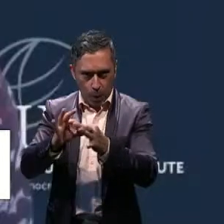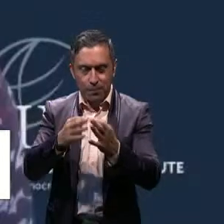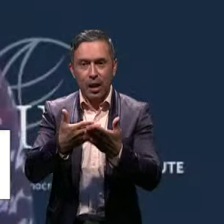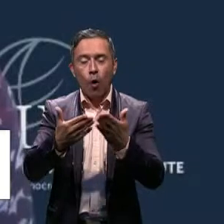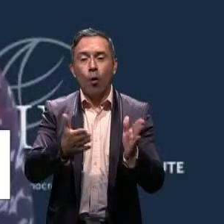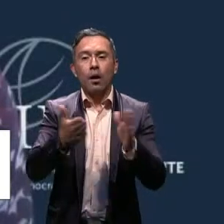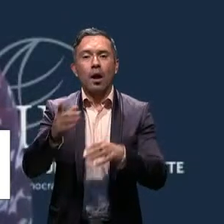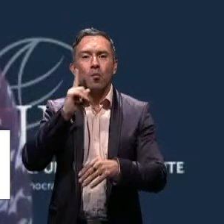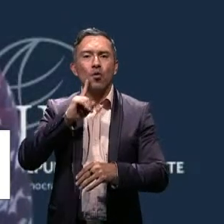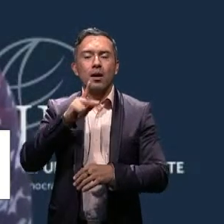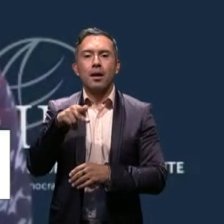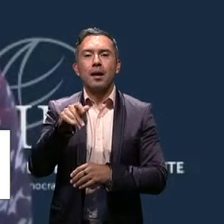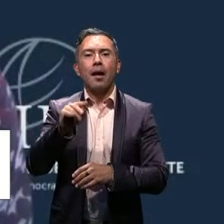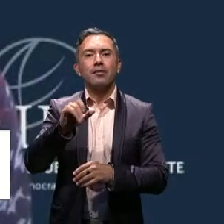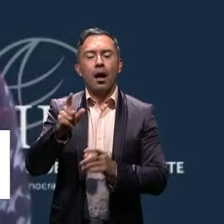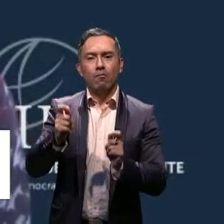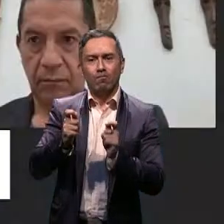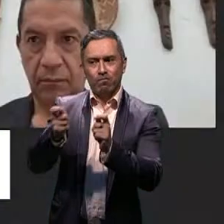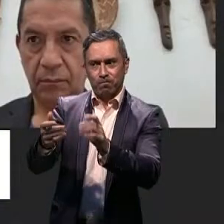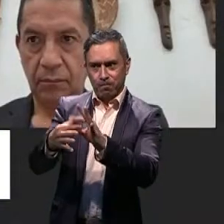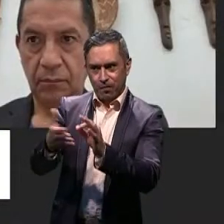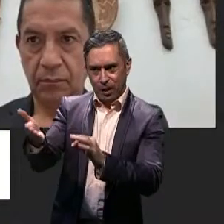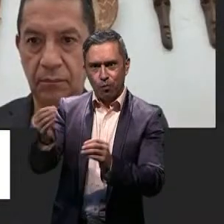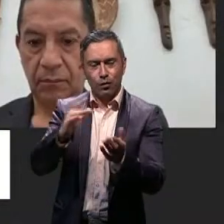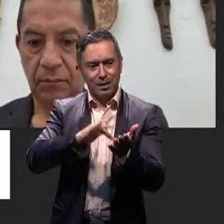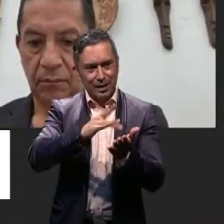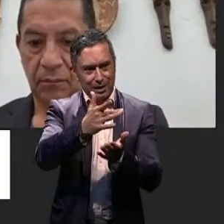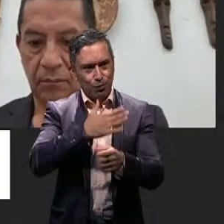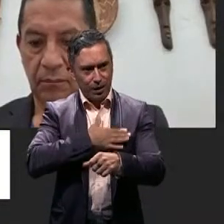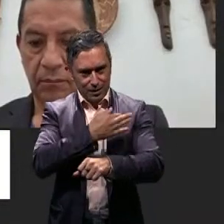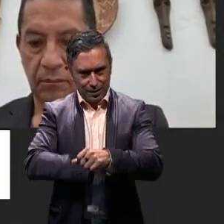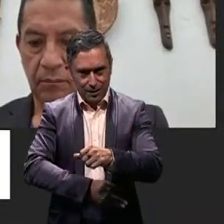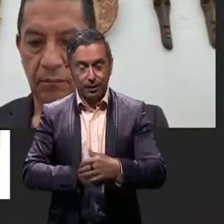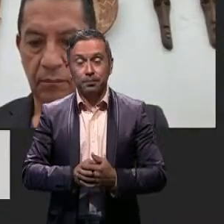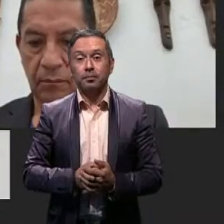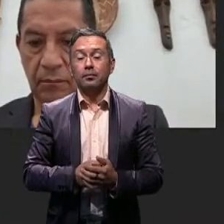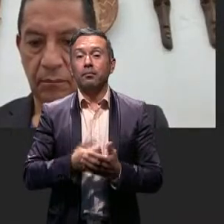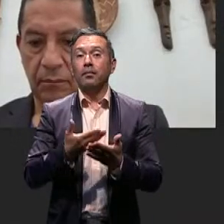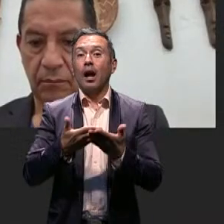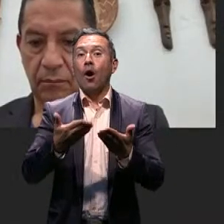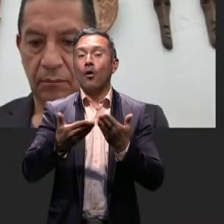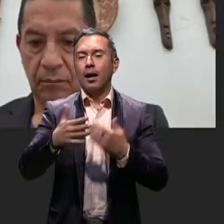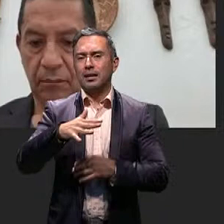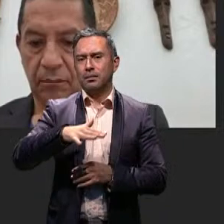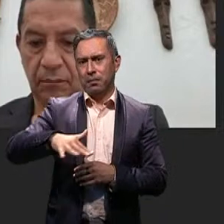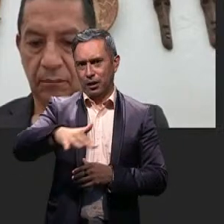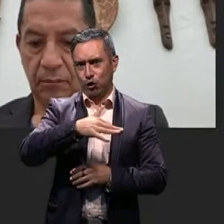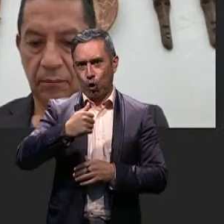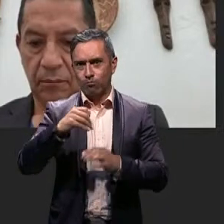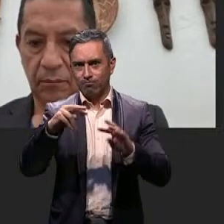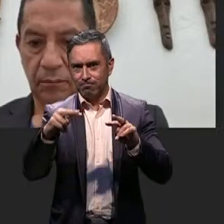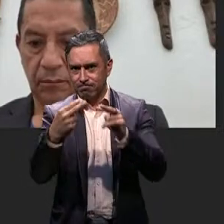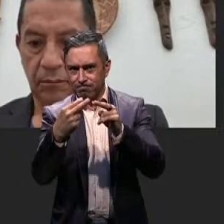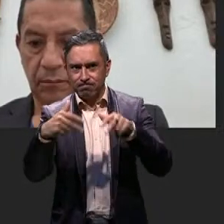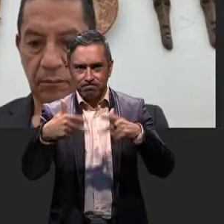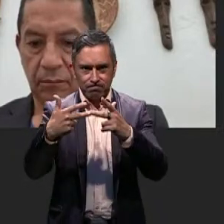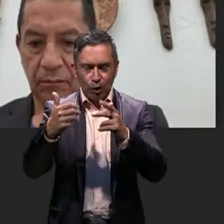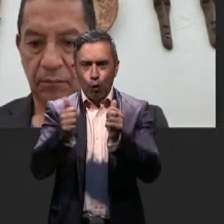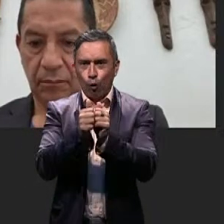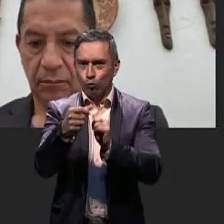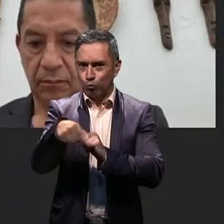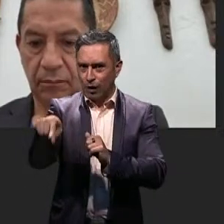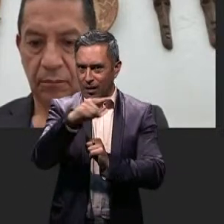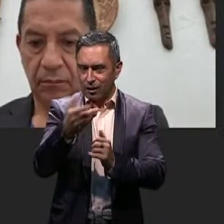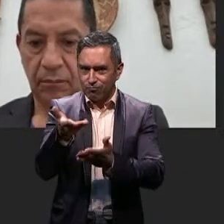going to give the floor to Katia. Thank you very much, and good afternoon. It's a pleasure to share this panel with